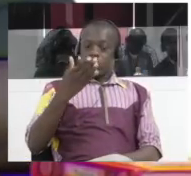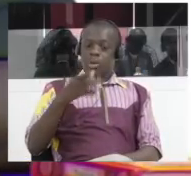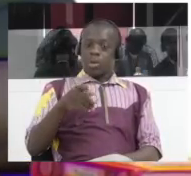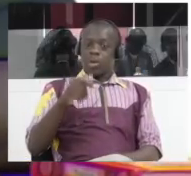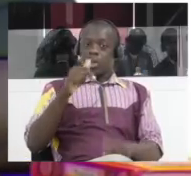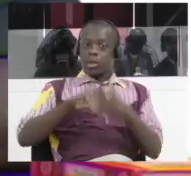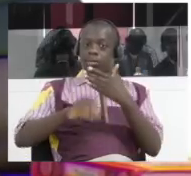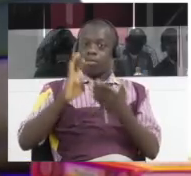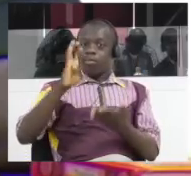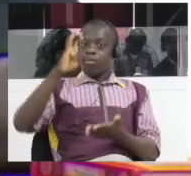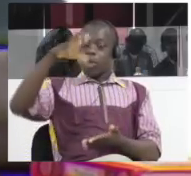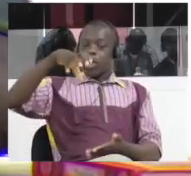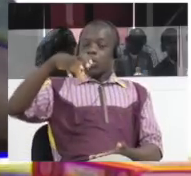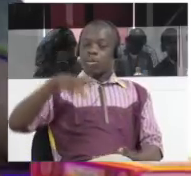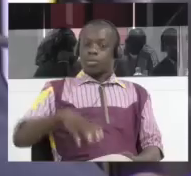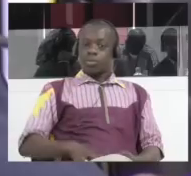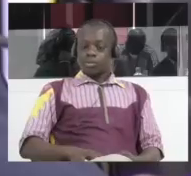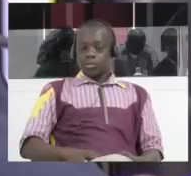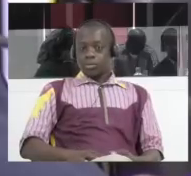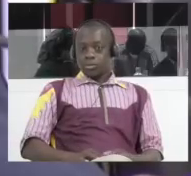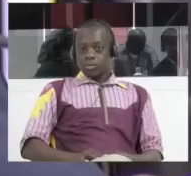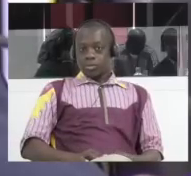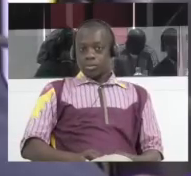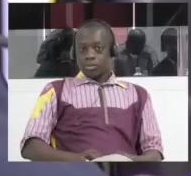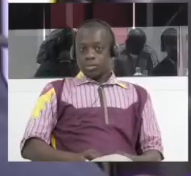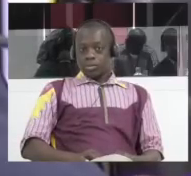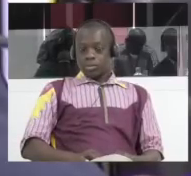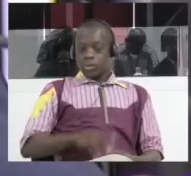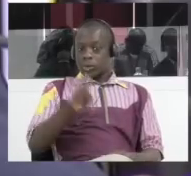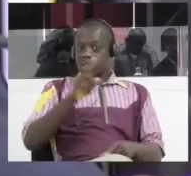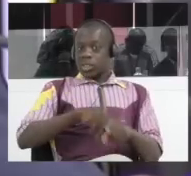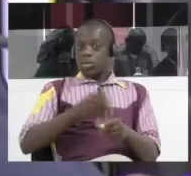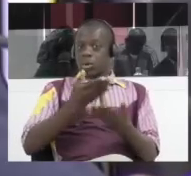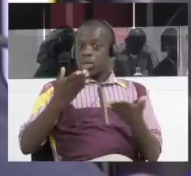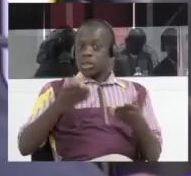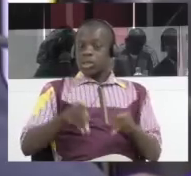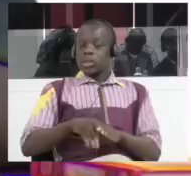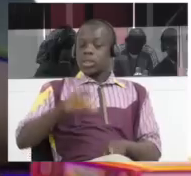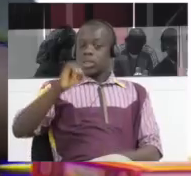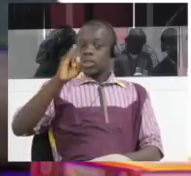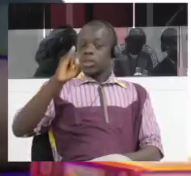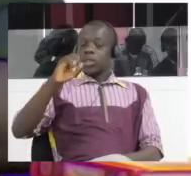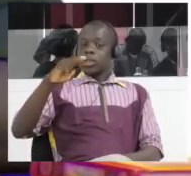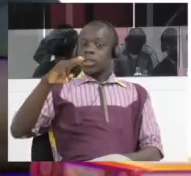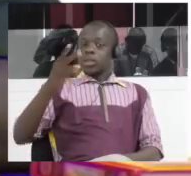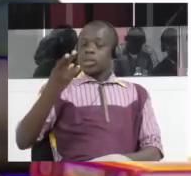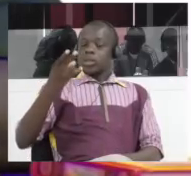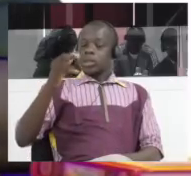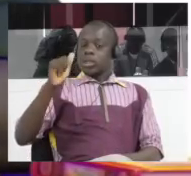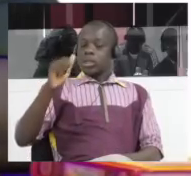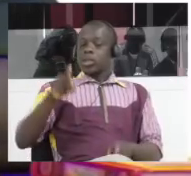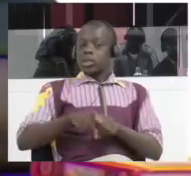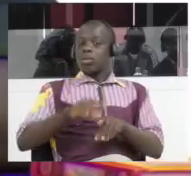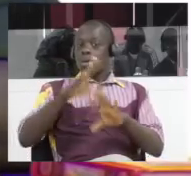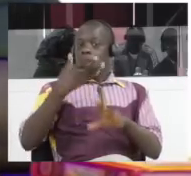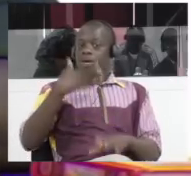Old Cape Road, Bakau. At this stage, where was Lieutenant Singate? Singate was in State